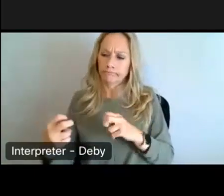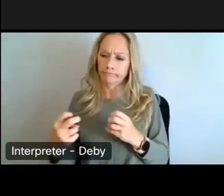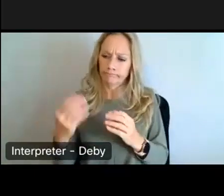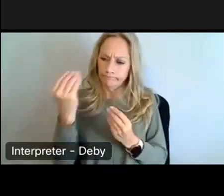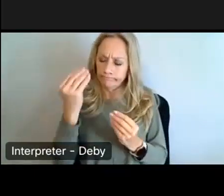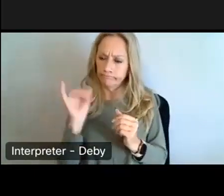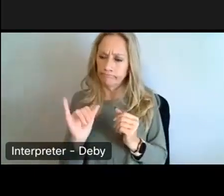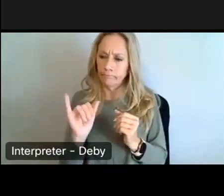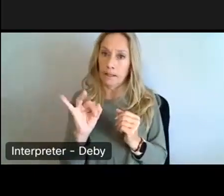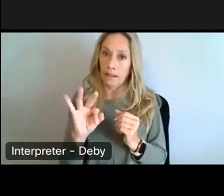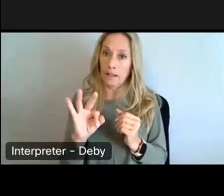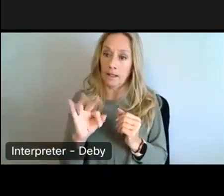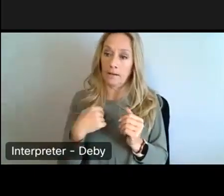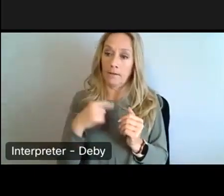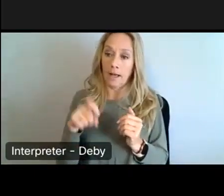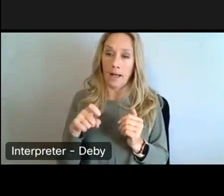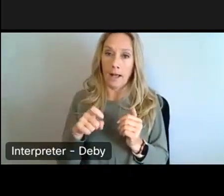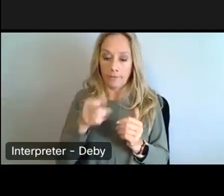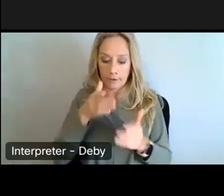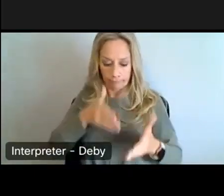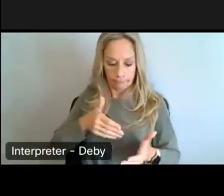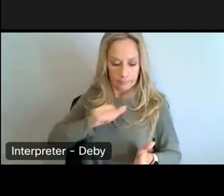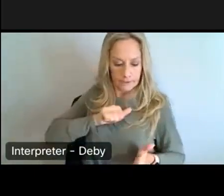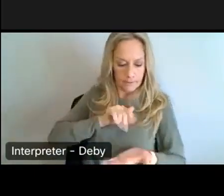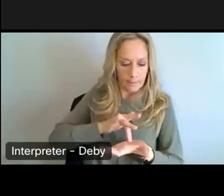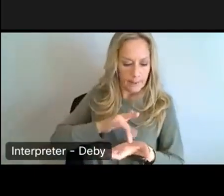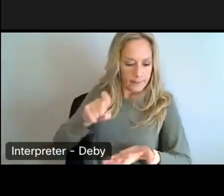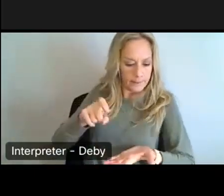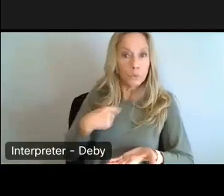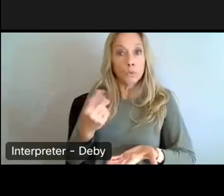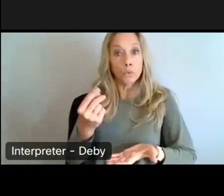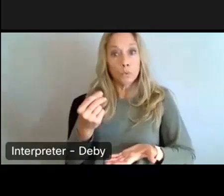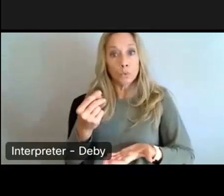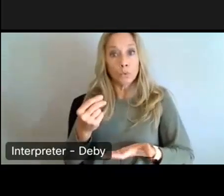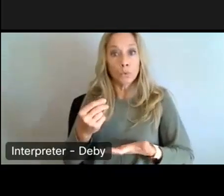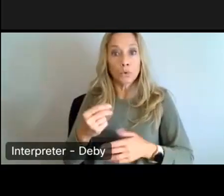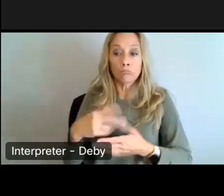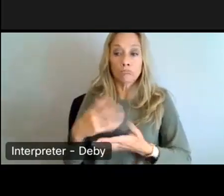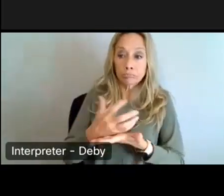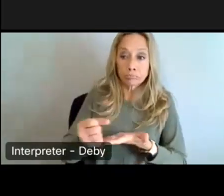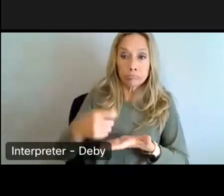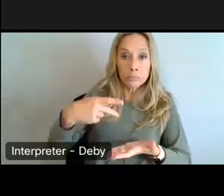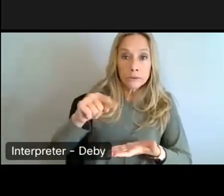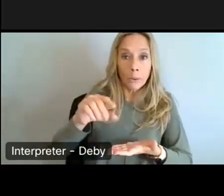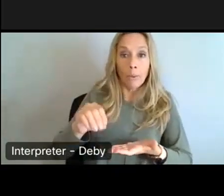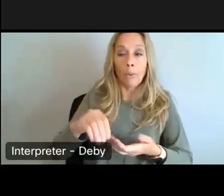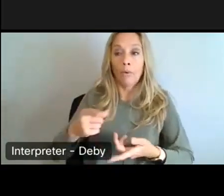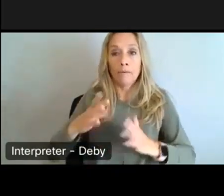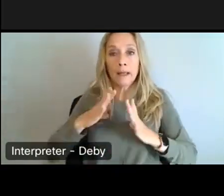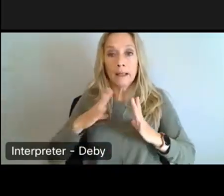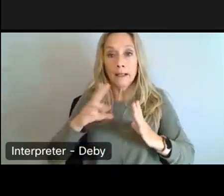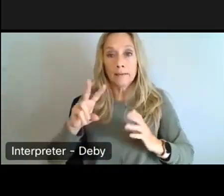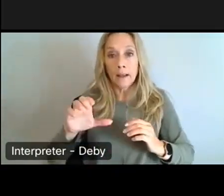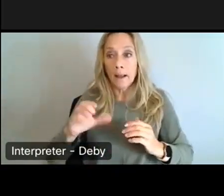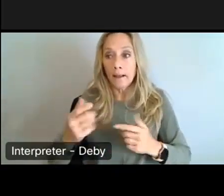there are medical needs that I have to take care of, um, do I burn through all my PTO, all my vacation days, or all my sick